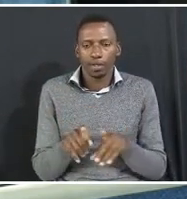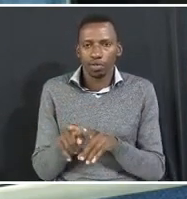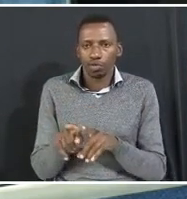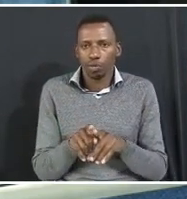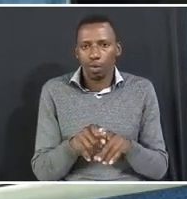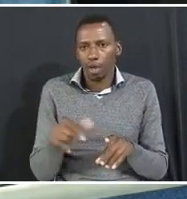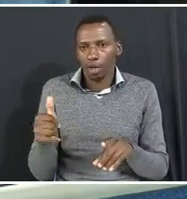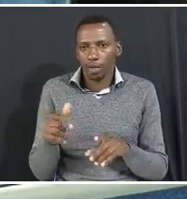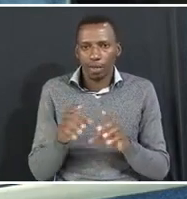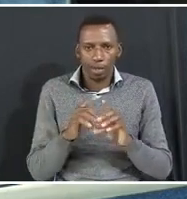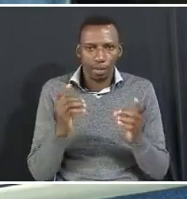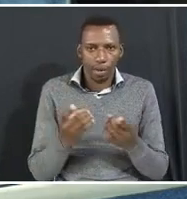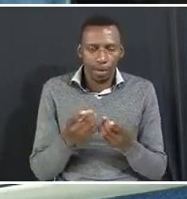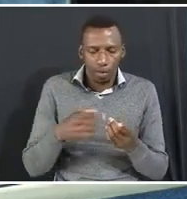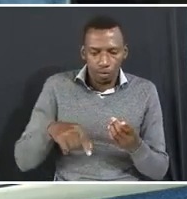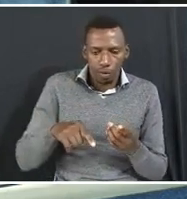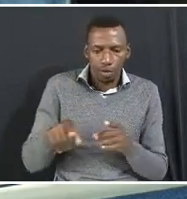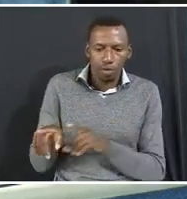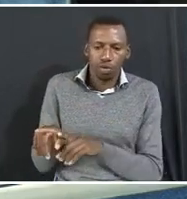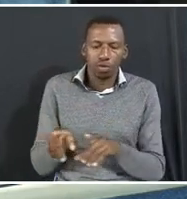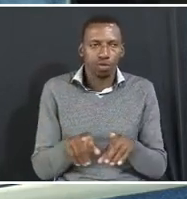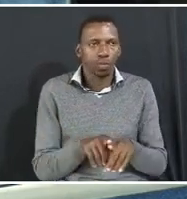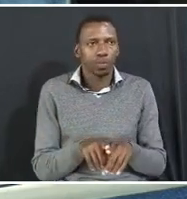departments, we are also